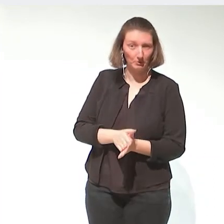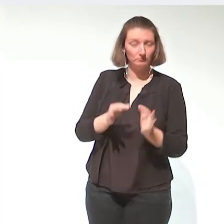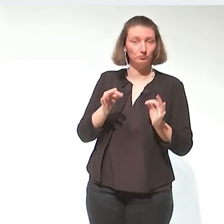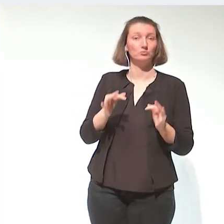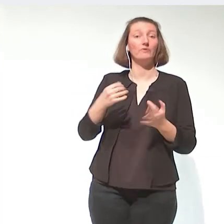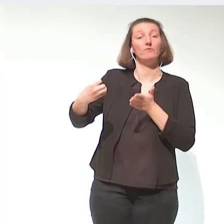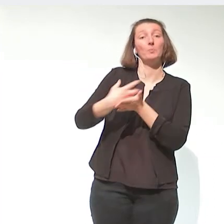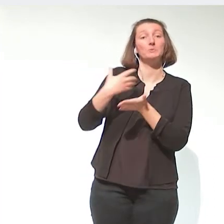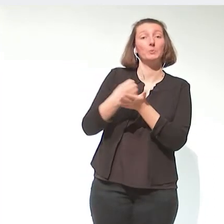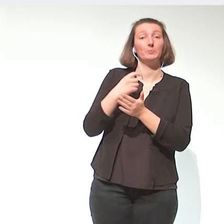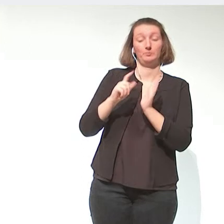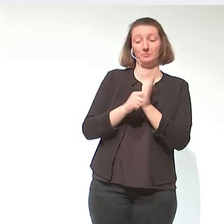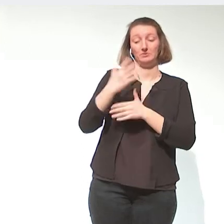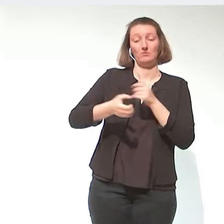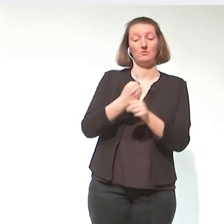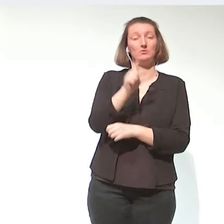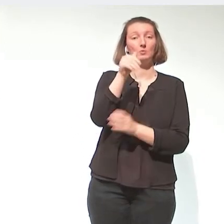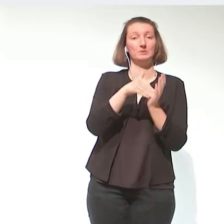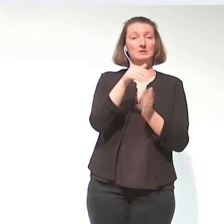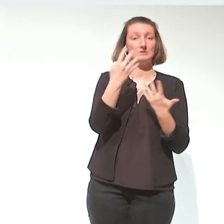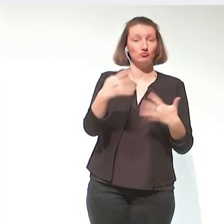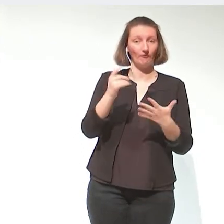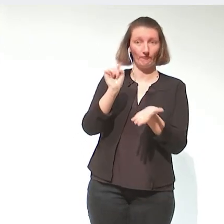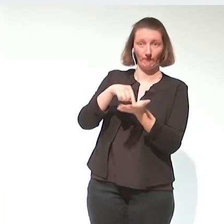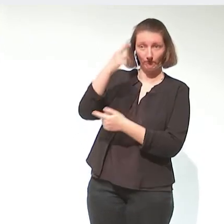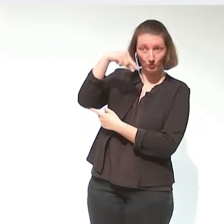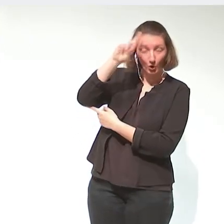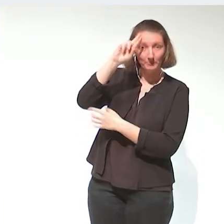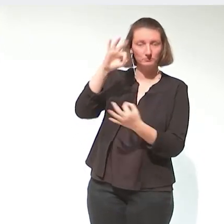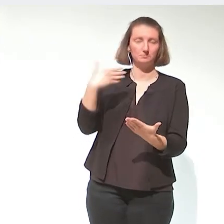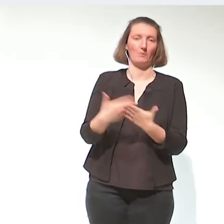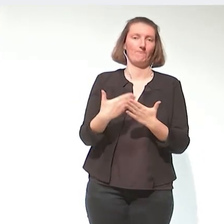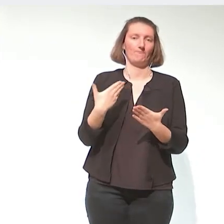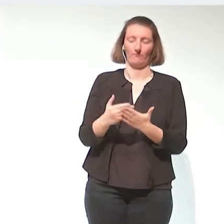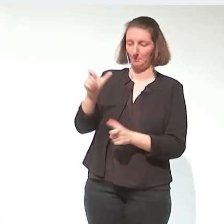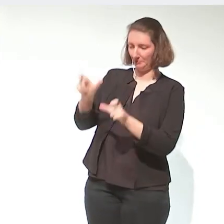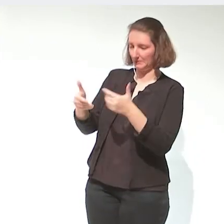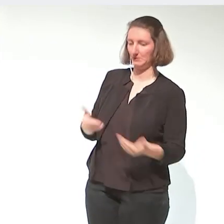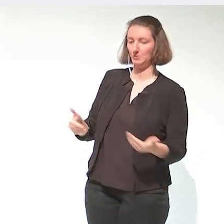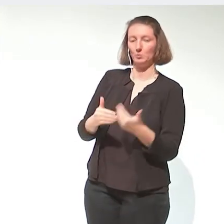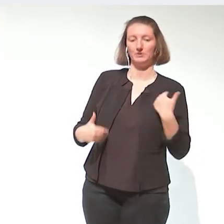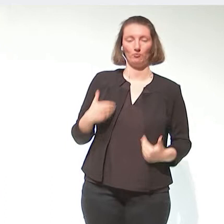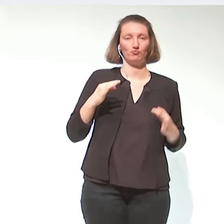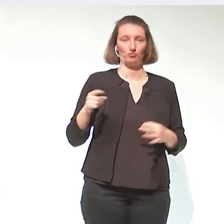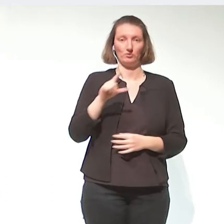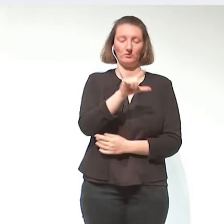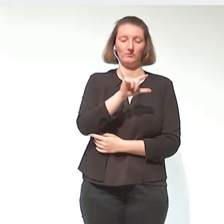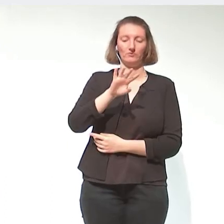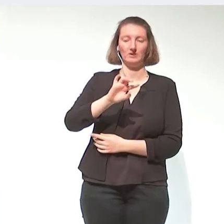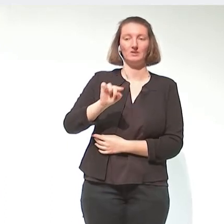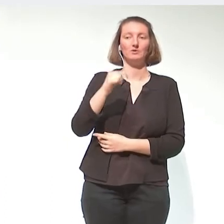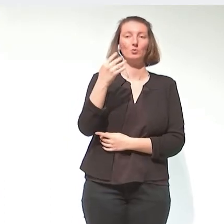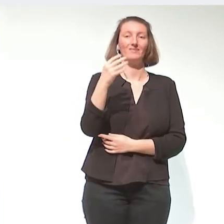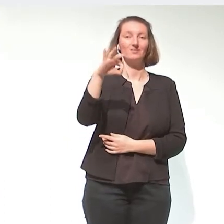from unemployment. According to 2019 EU statistics, we see that a handicapped person